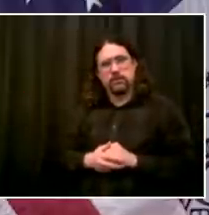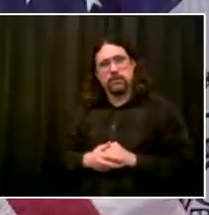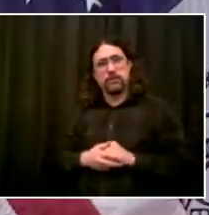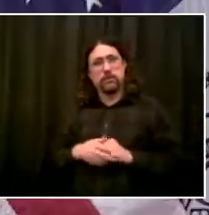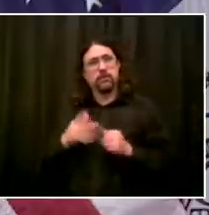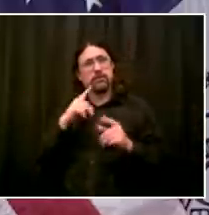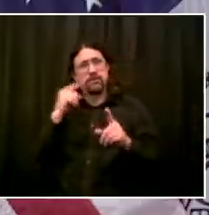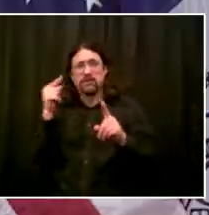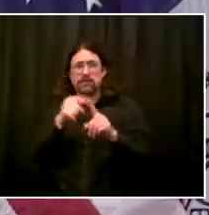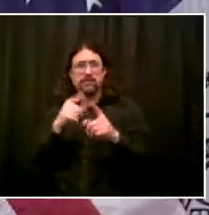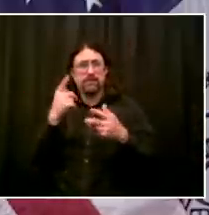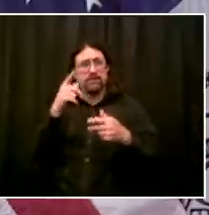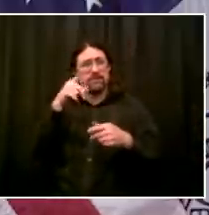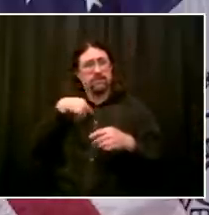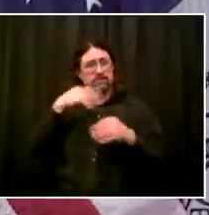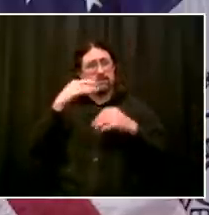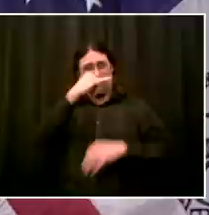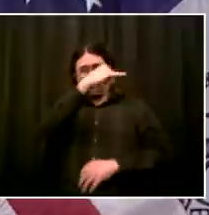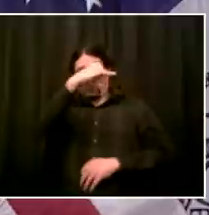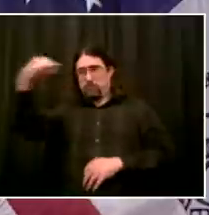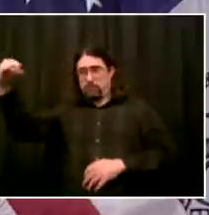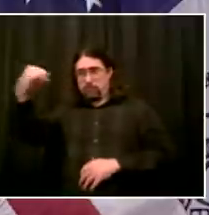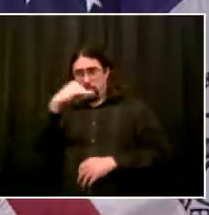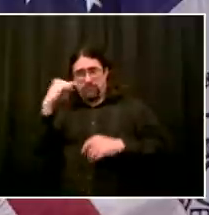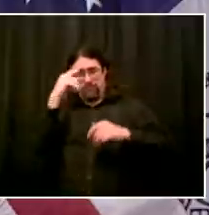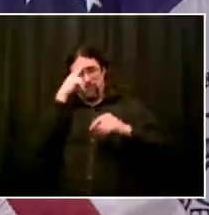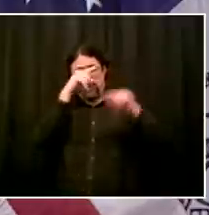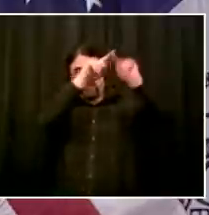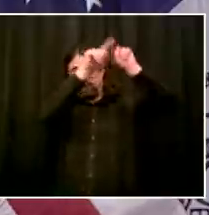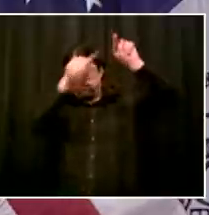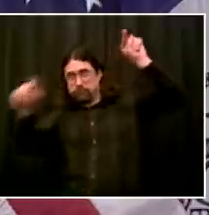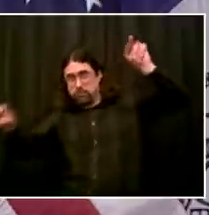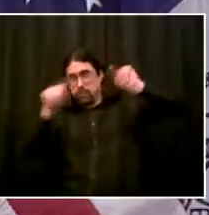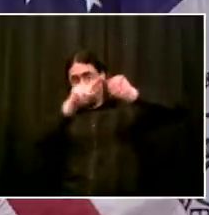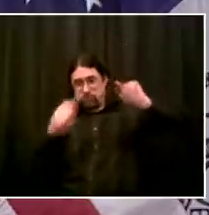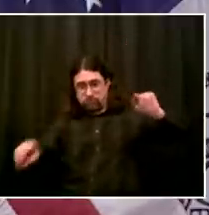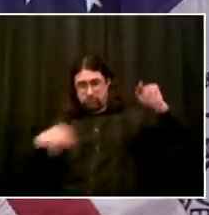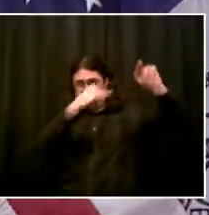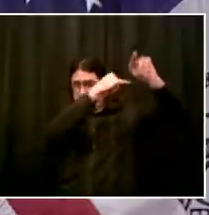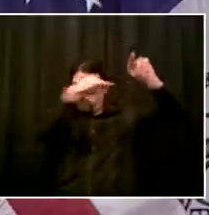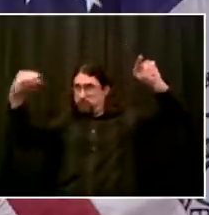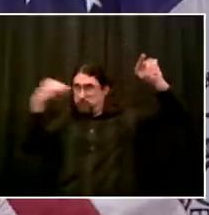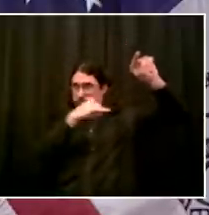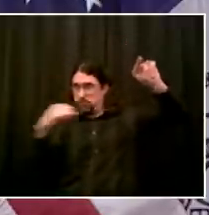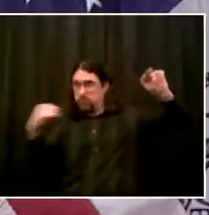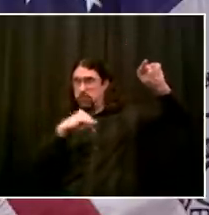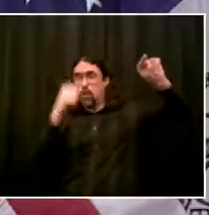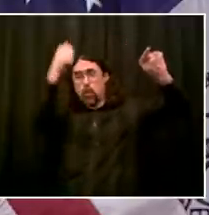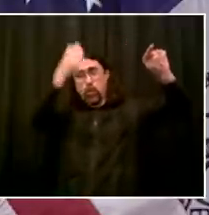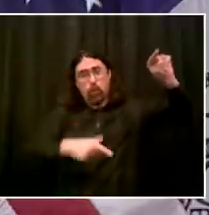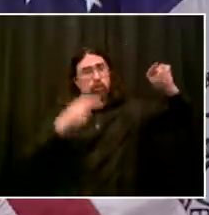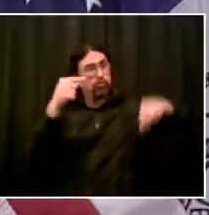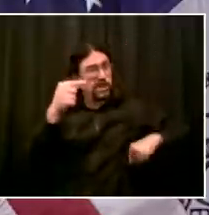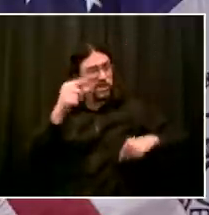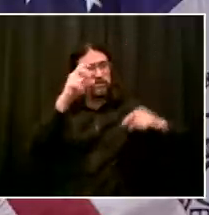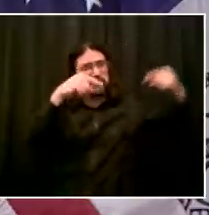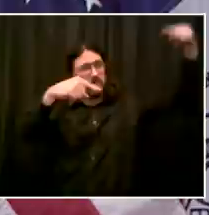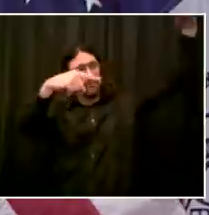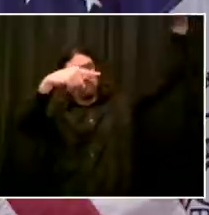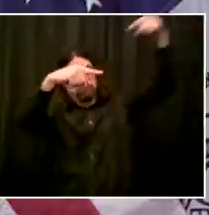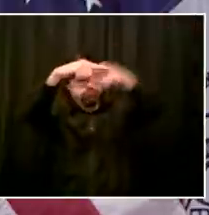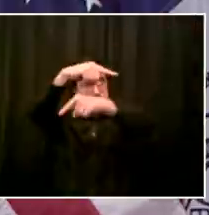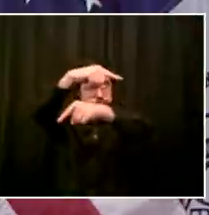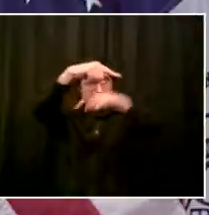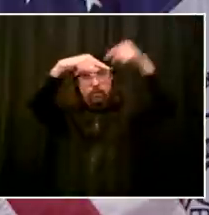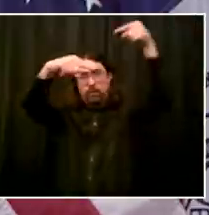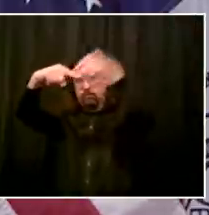Well, we've heard about June. We haven't really heard the specifics of how, of what will be open and,